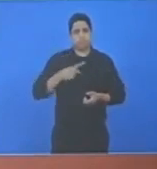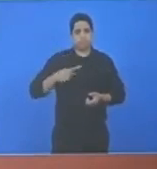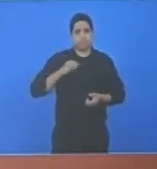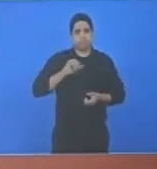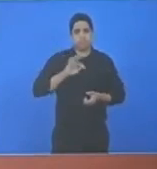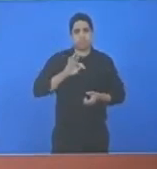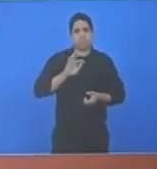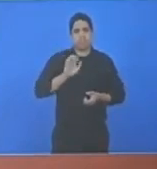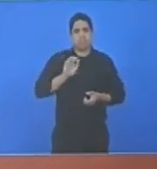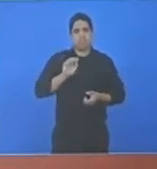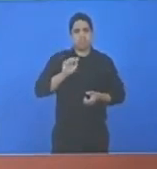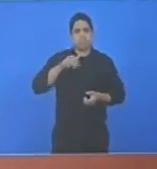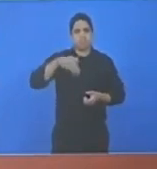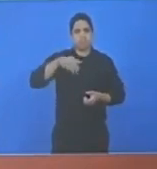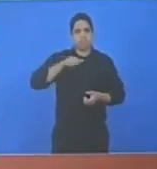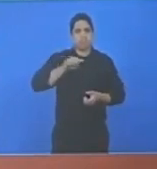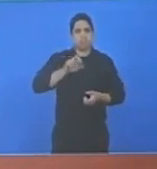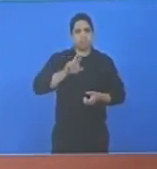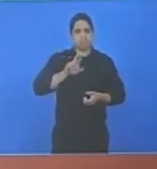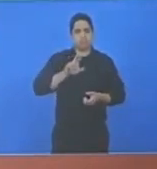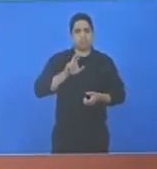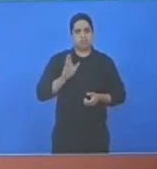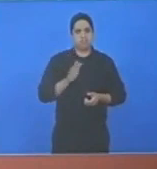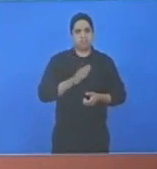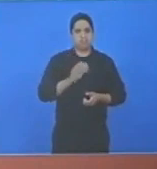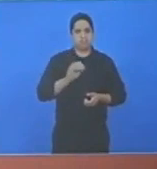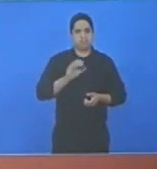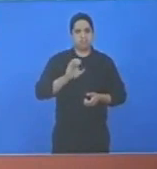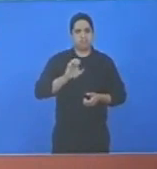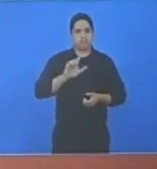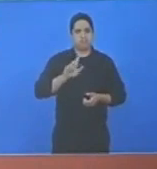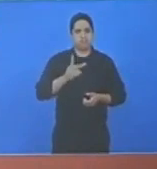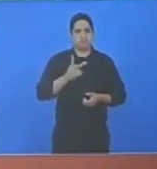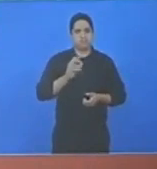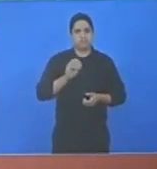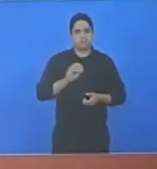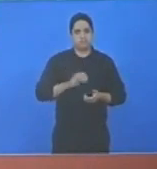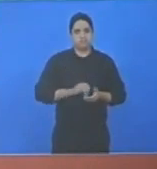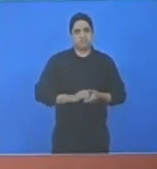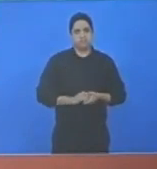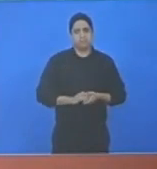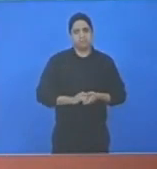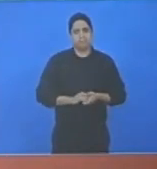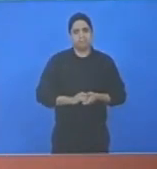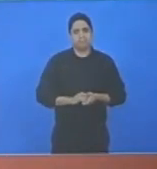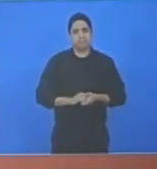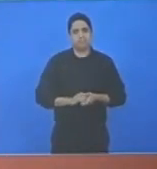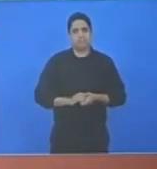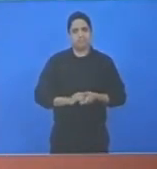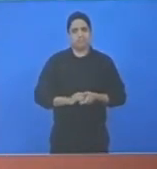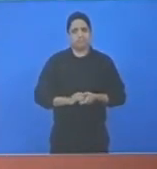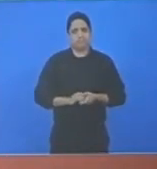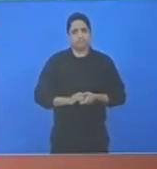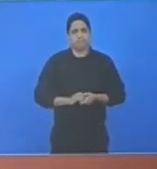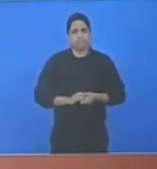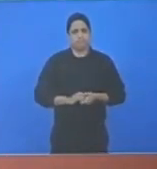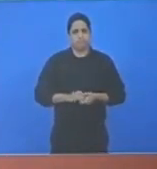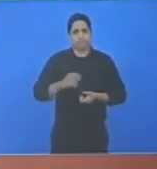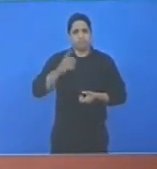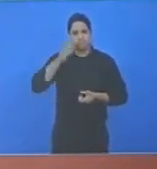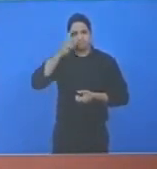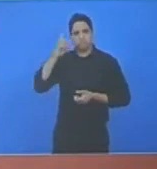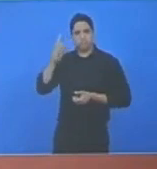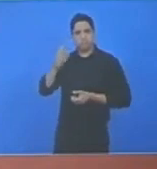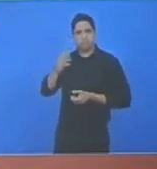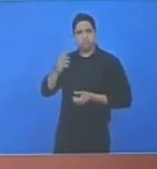passing of our friend and pastor, Itamar Coelho, known from many, many people.